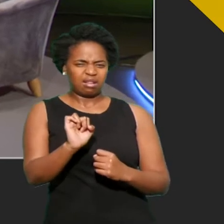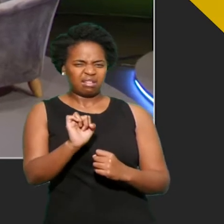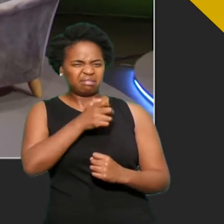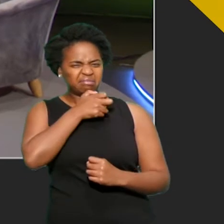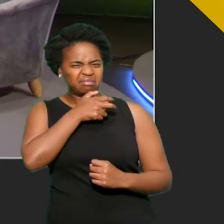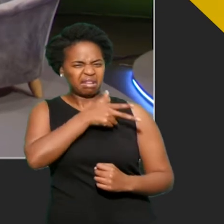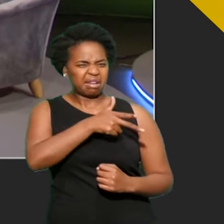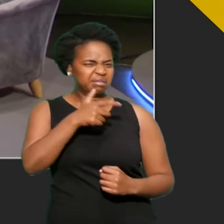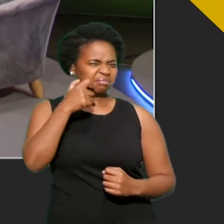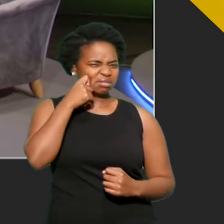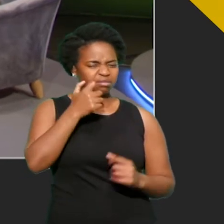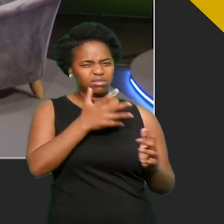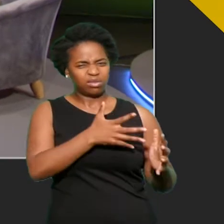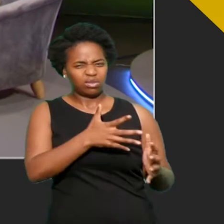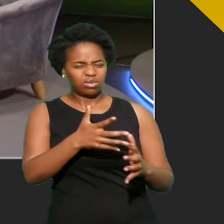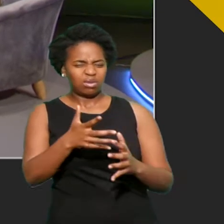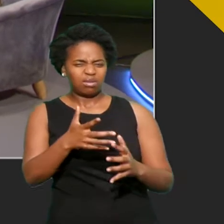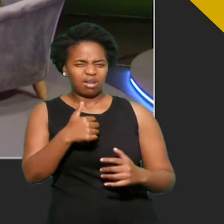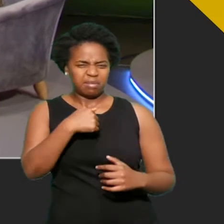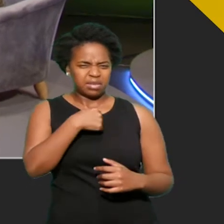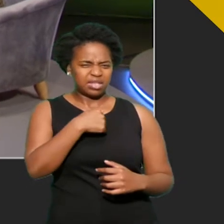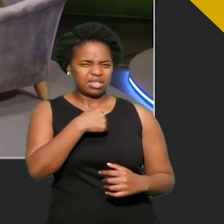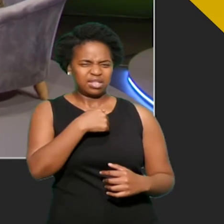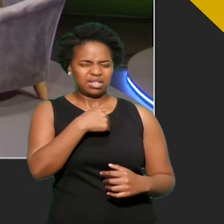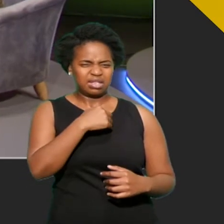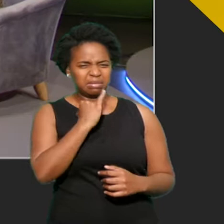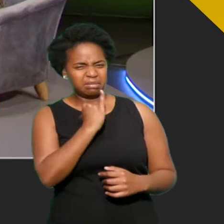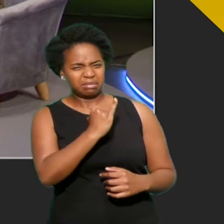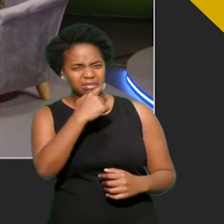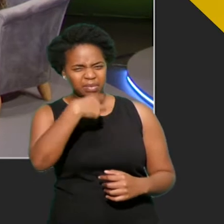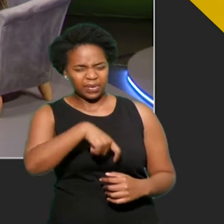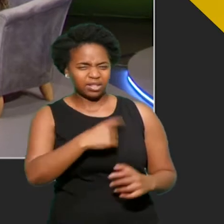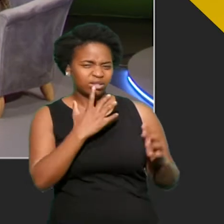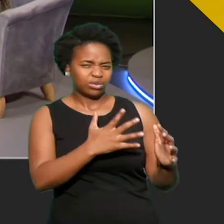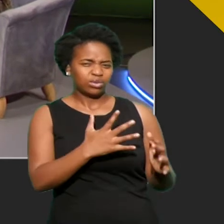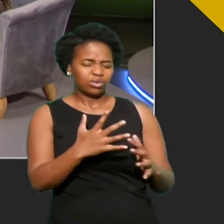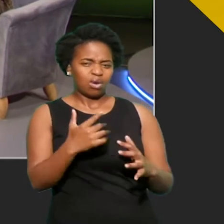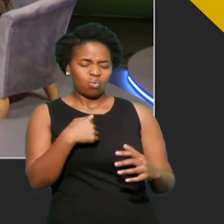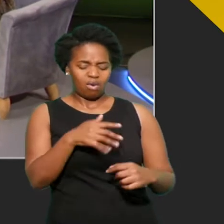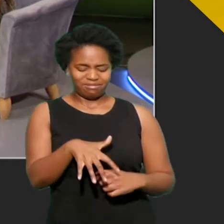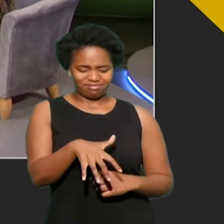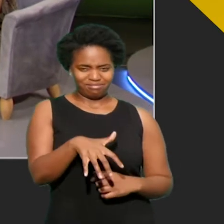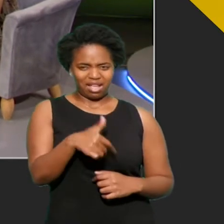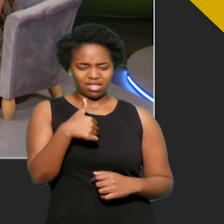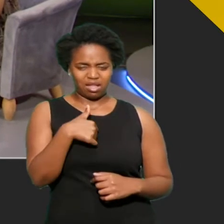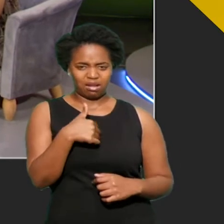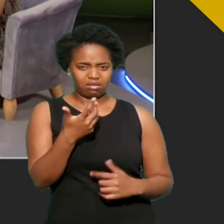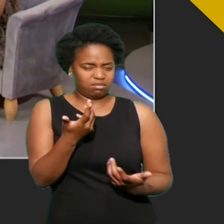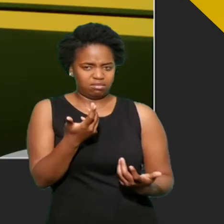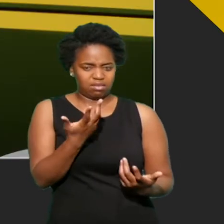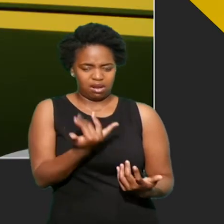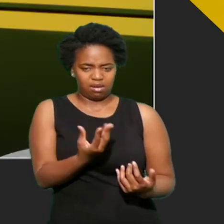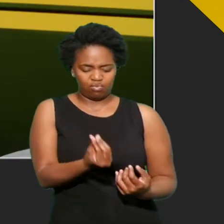sebangithuka bangitshela le way ngisi lesingakhona ngalento engiyenzile ukuthi like ngiframe umntanabo ukuthi uye